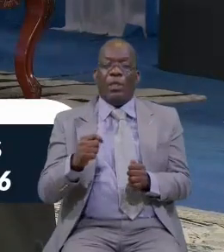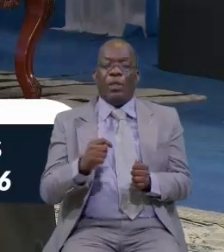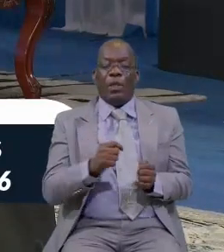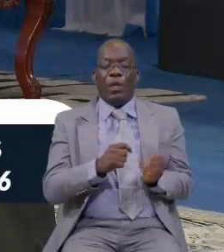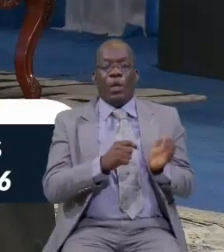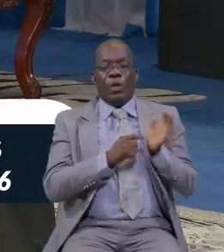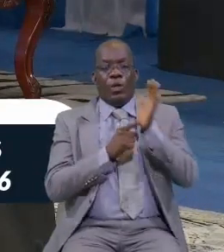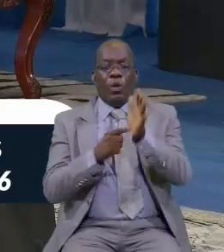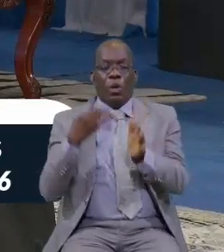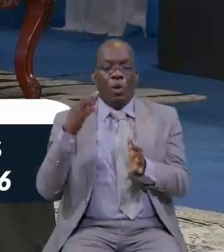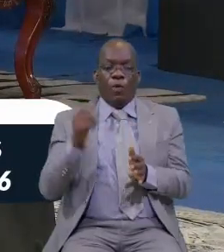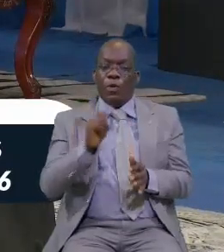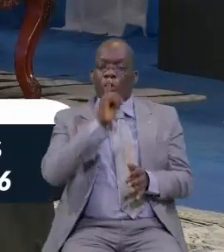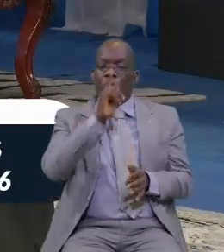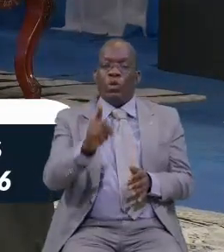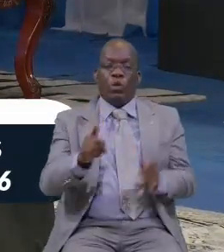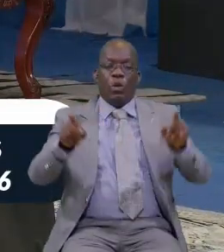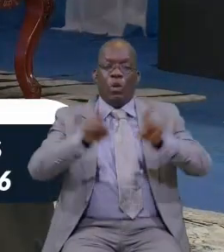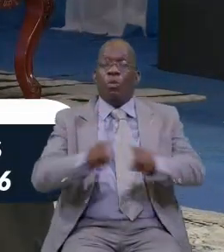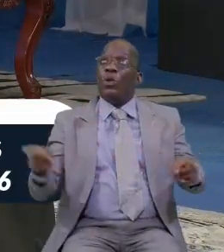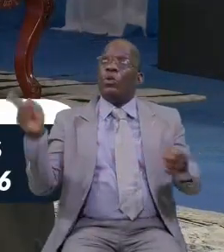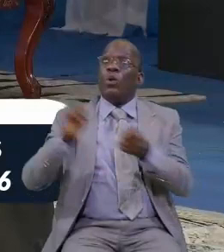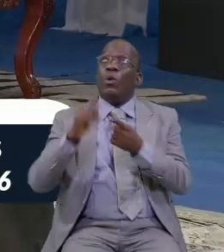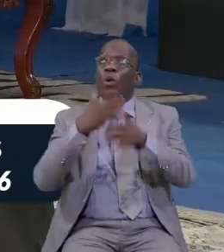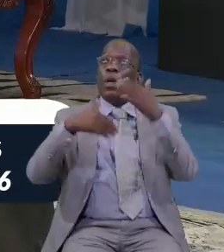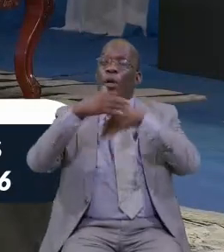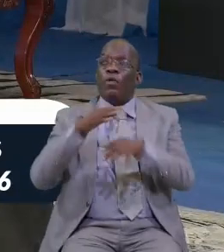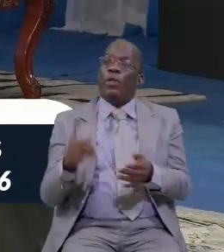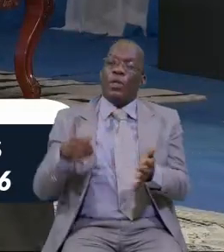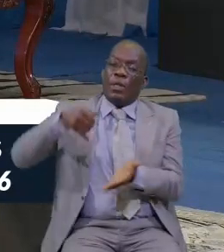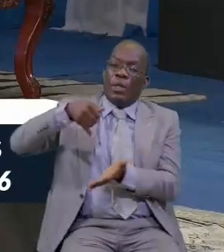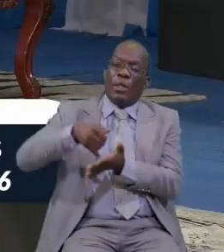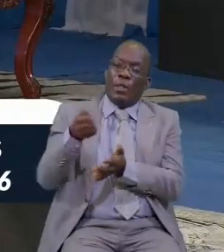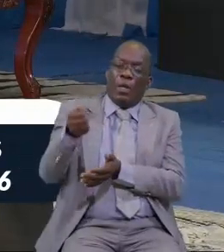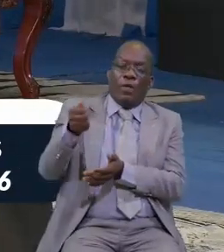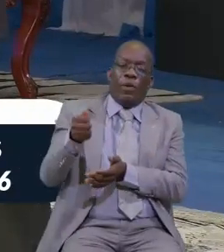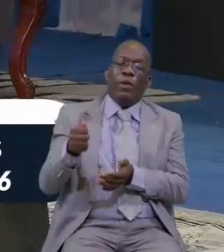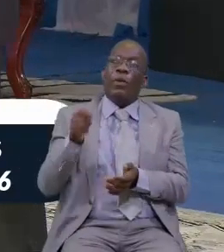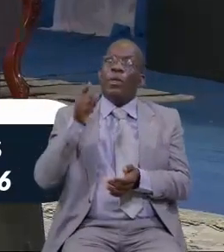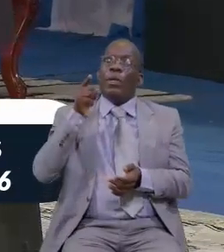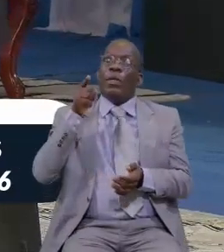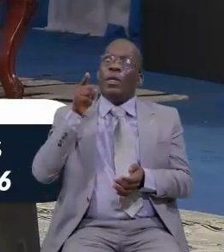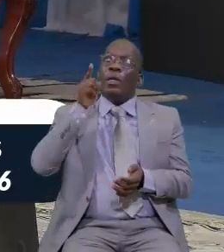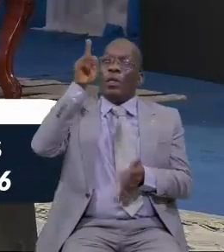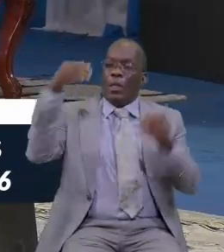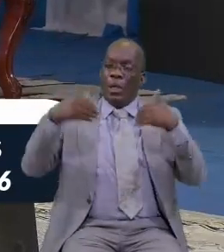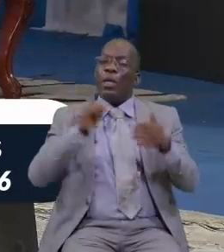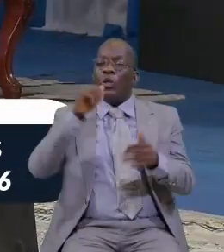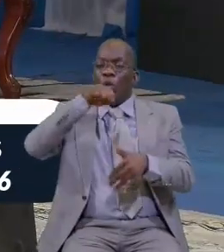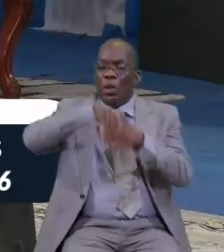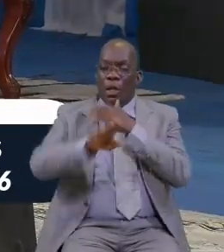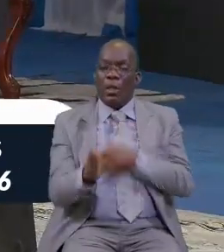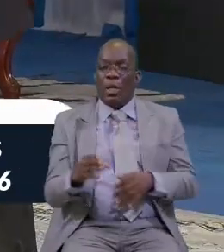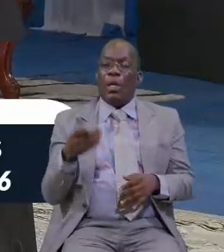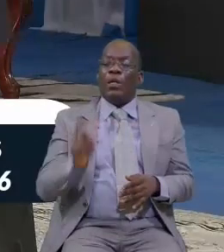but into heaven itself. He has not entered into the earthly